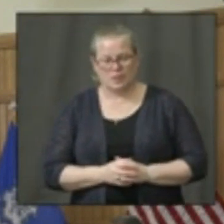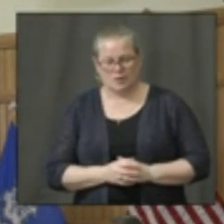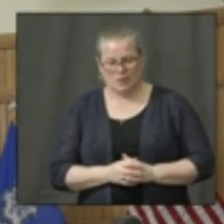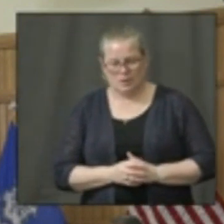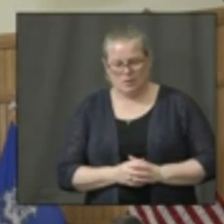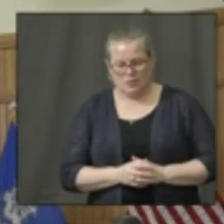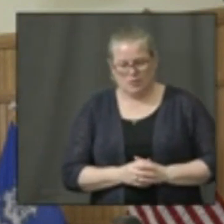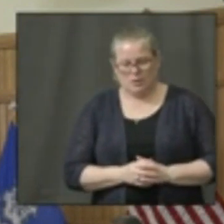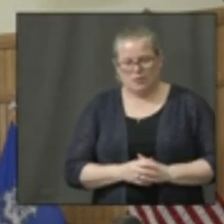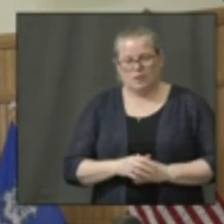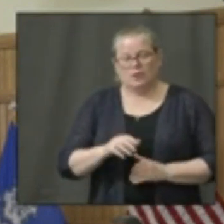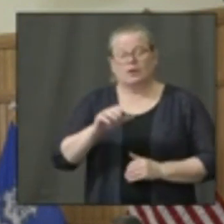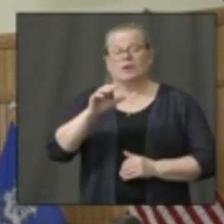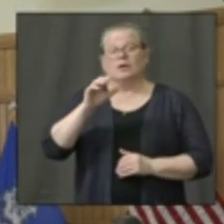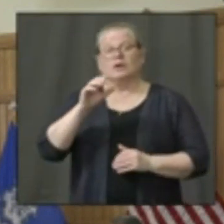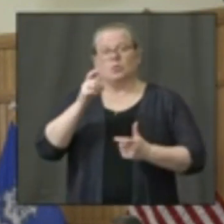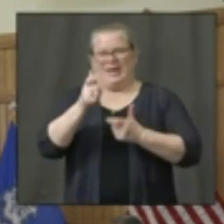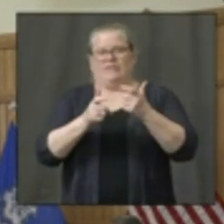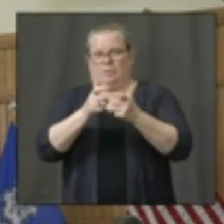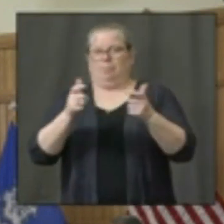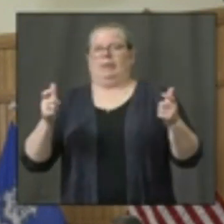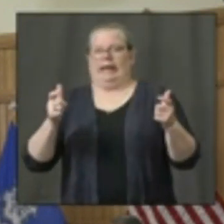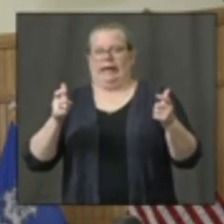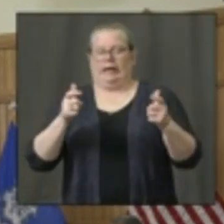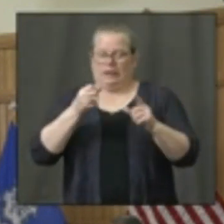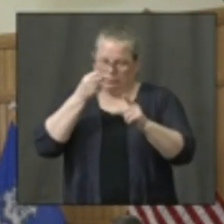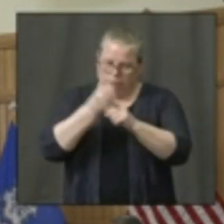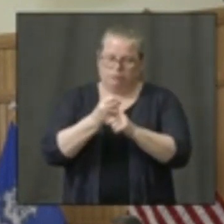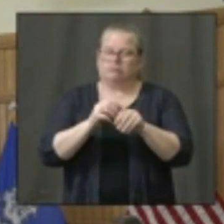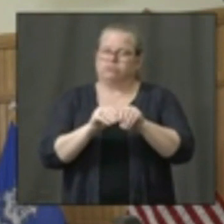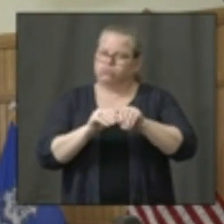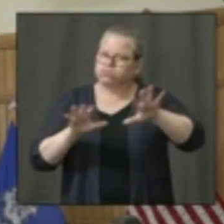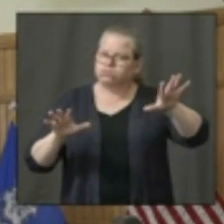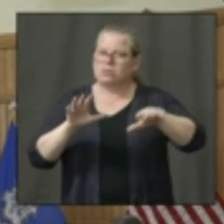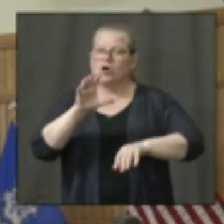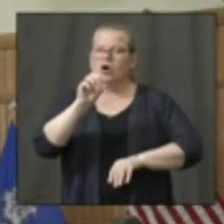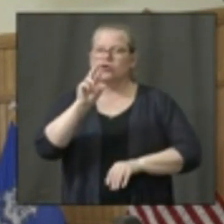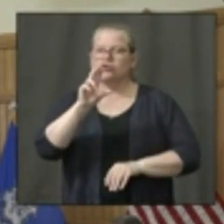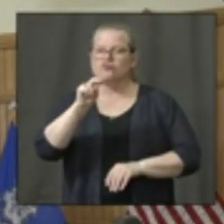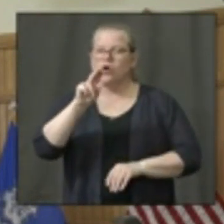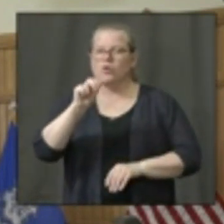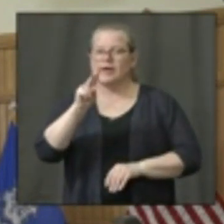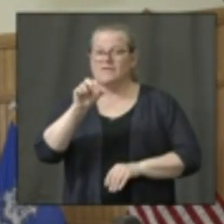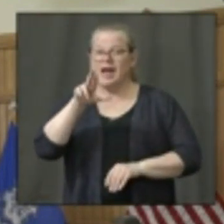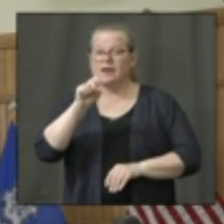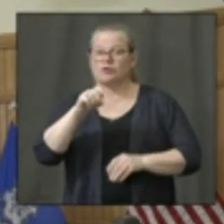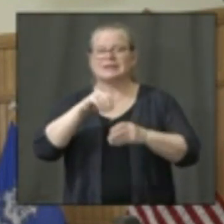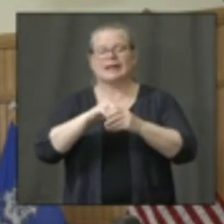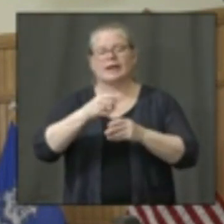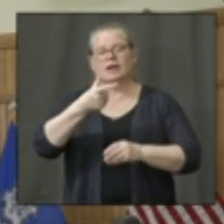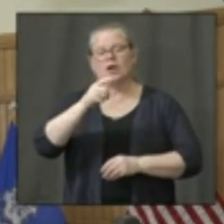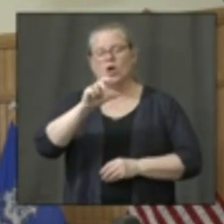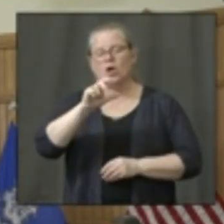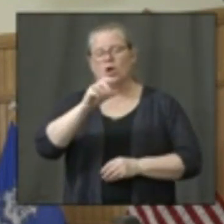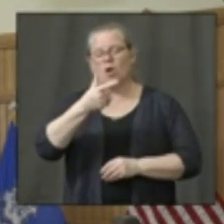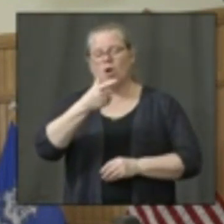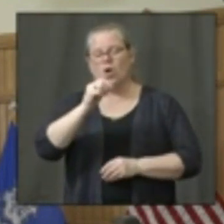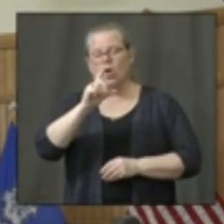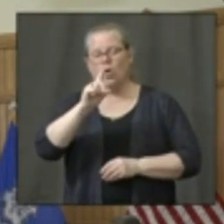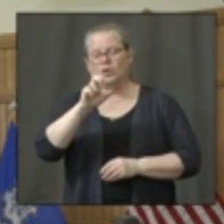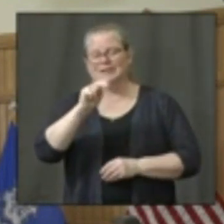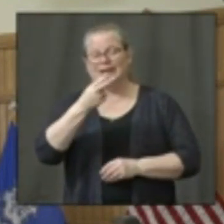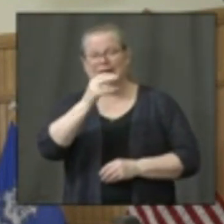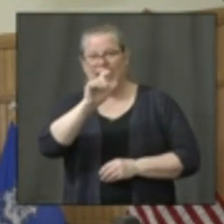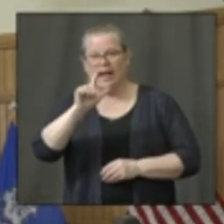of coronavirus cases at Golden Hill Rehab in Milford. So first question is, as of today, how